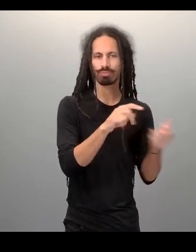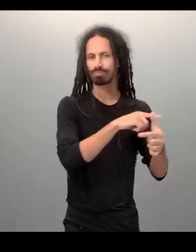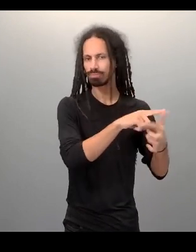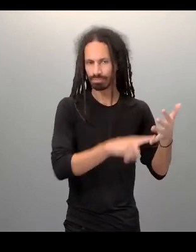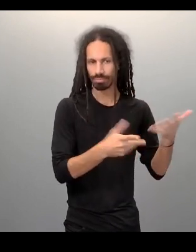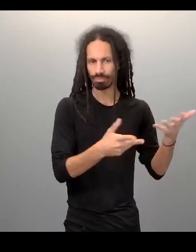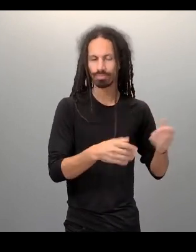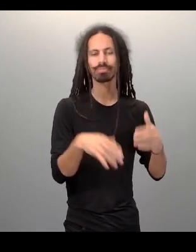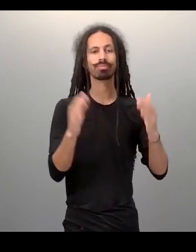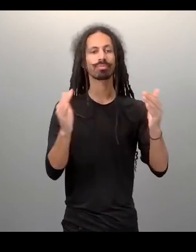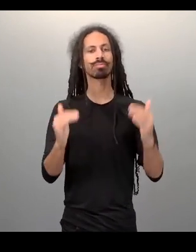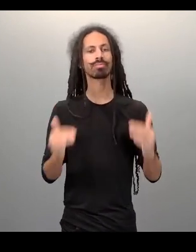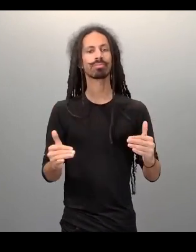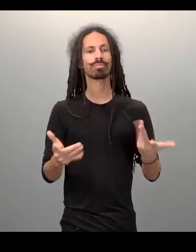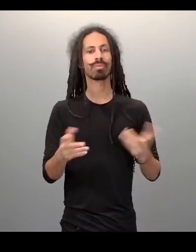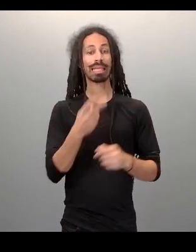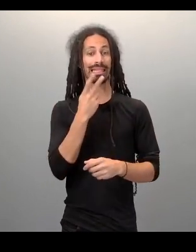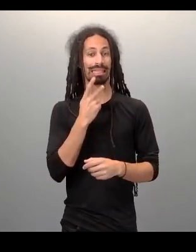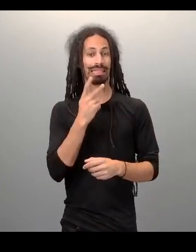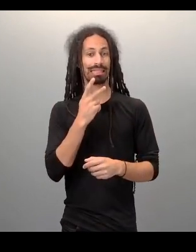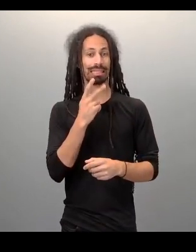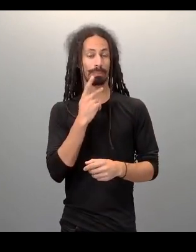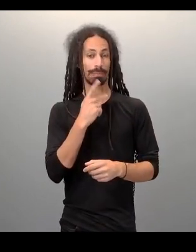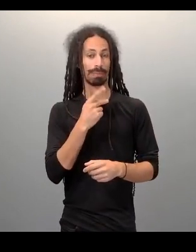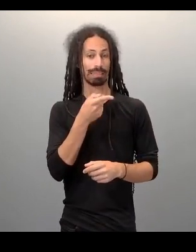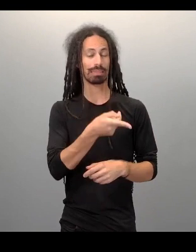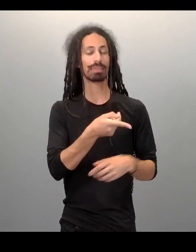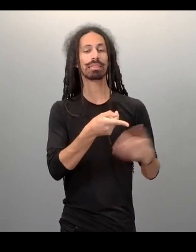introduction. In the introduction, we get